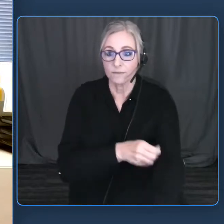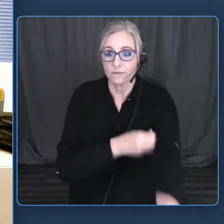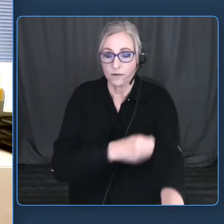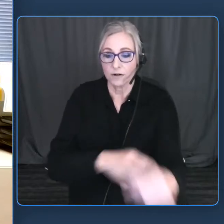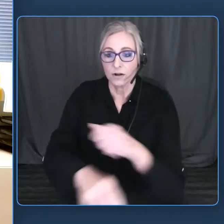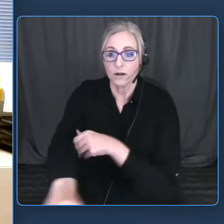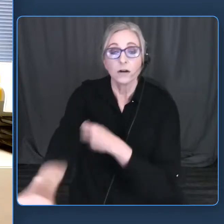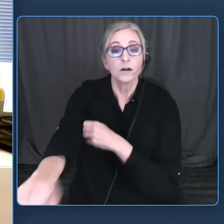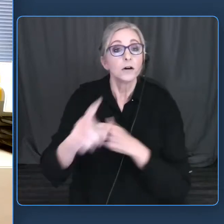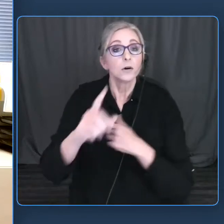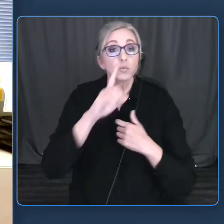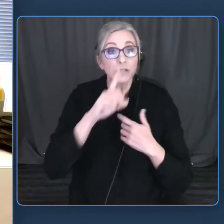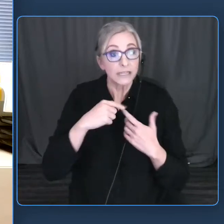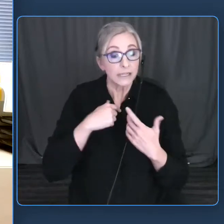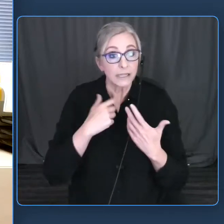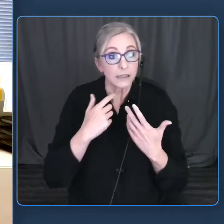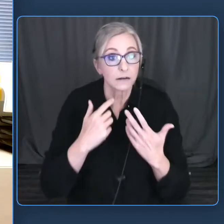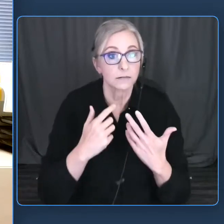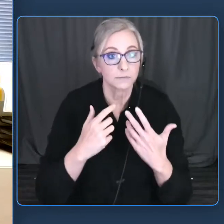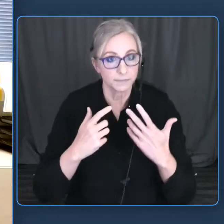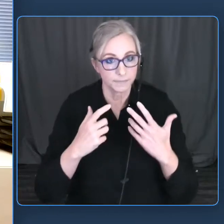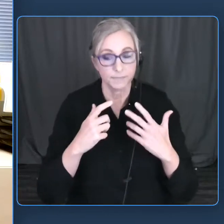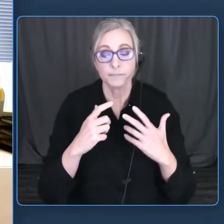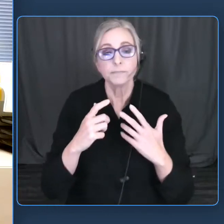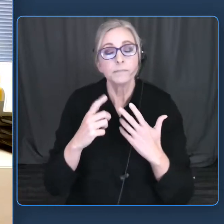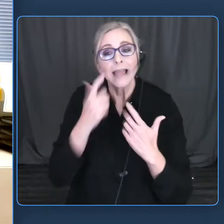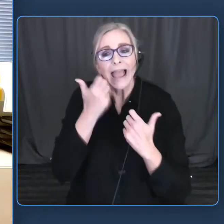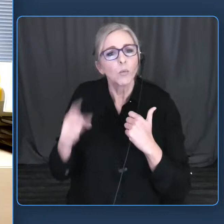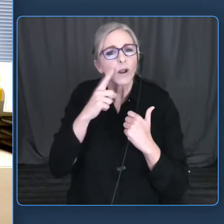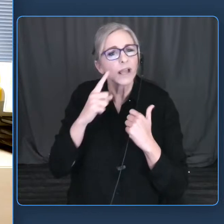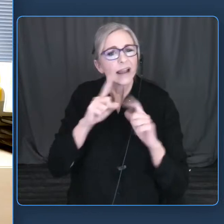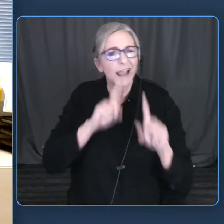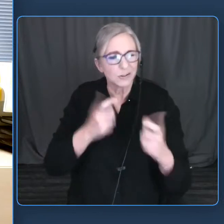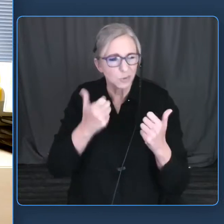also anybody else could weigh in on